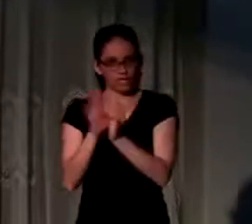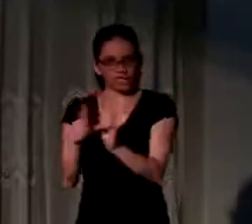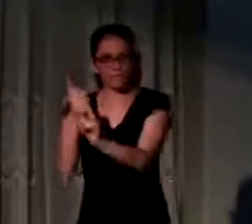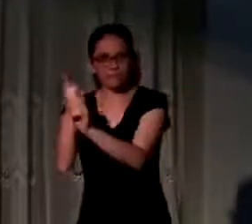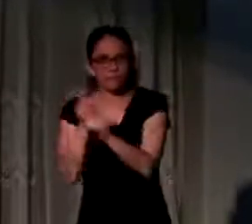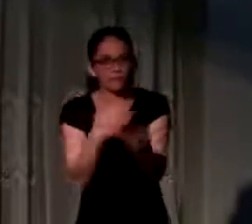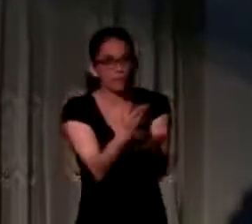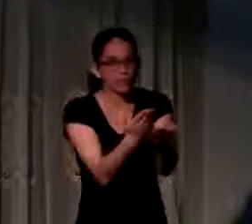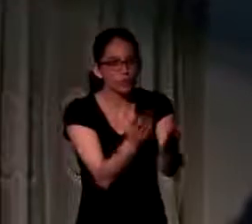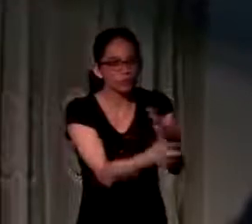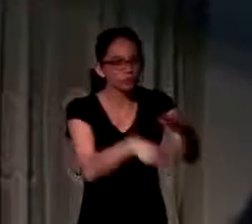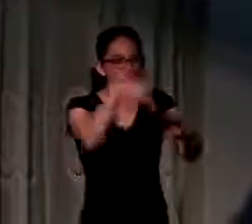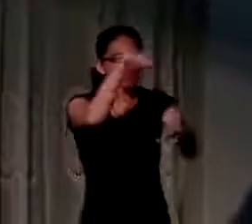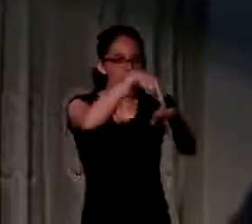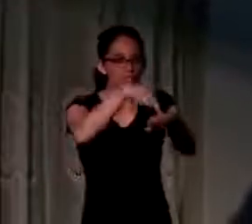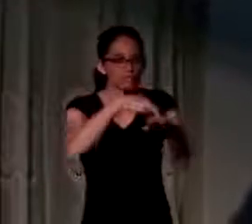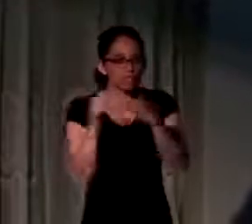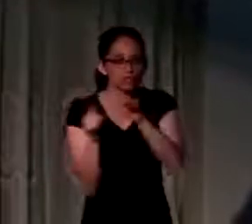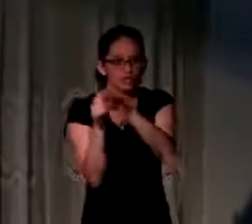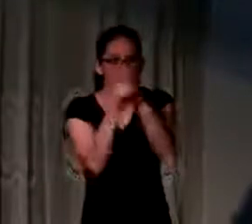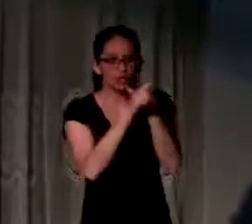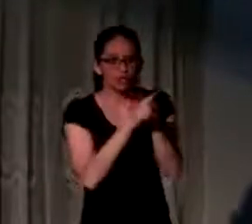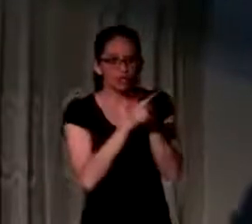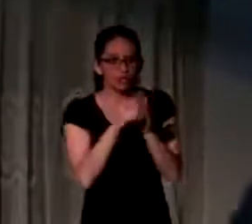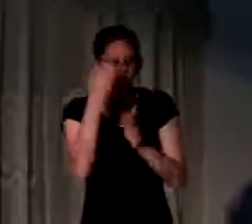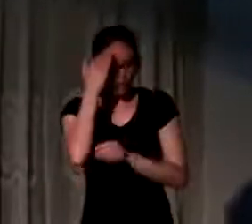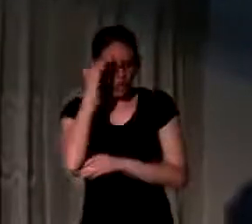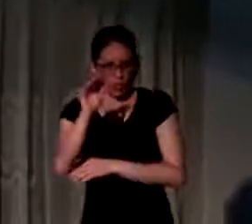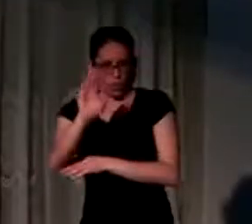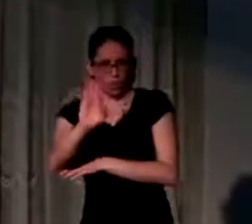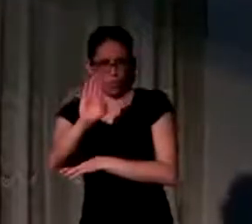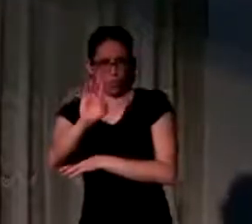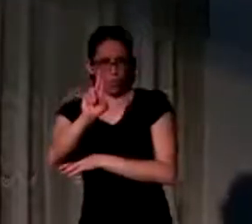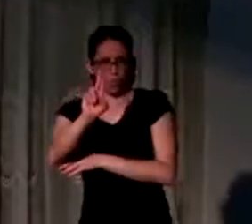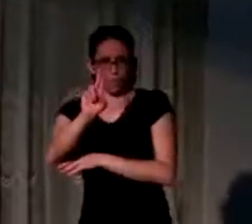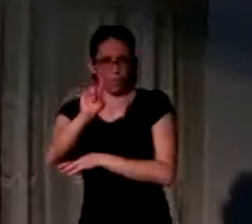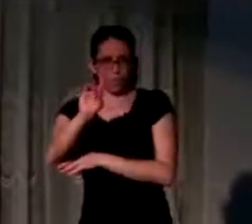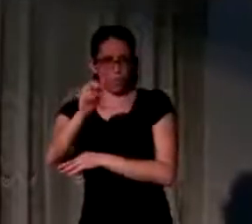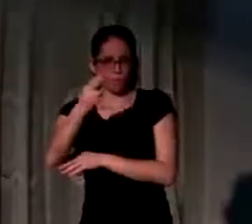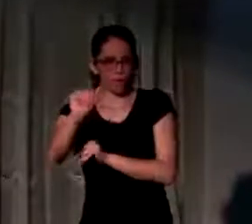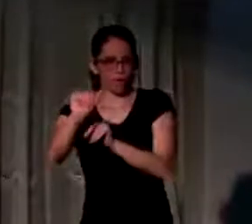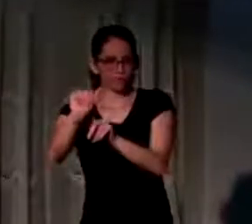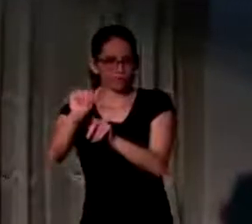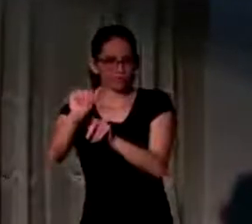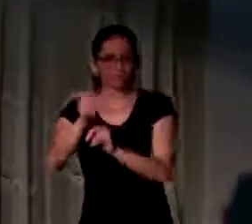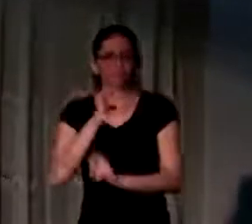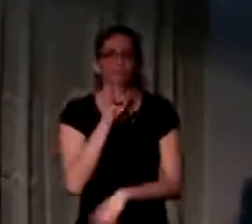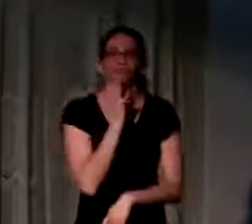It was proven. Buddha, he only said words. He proved none of